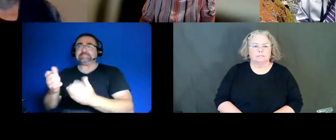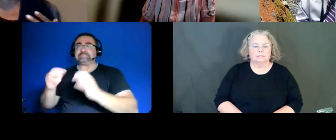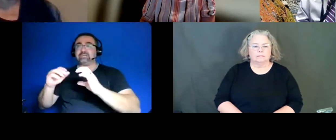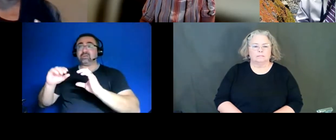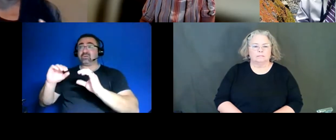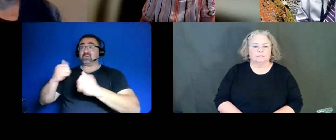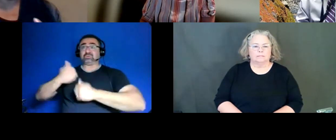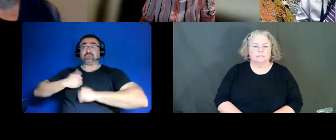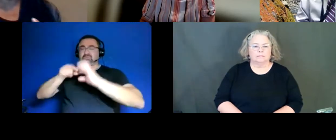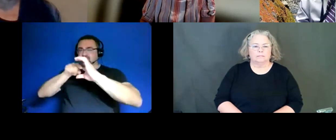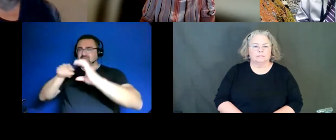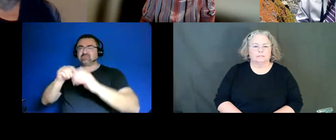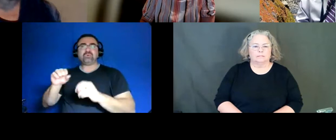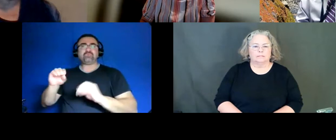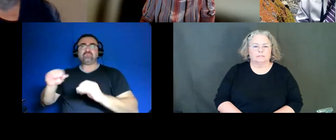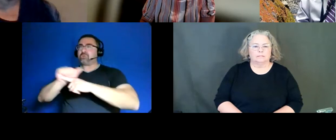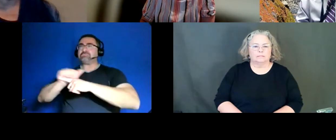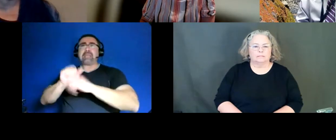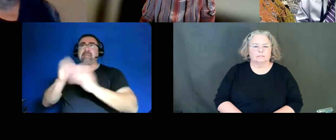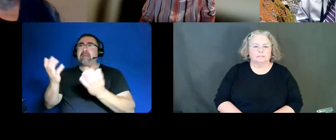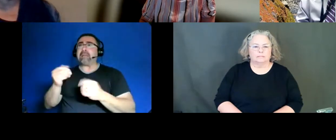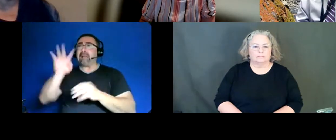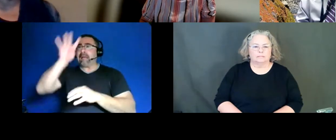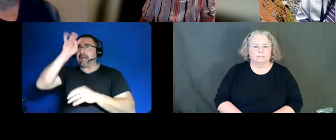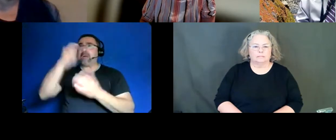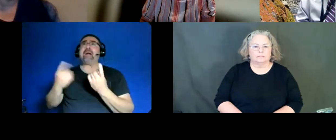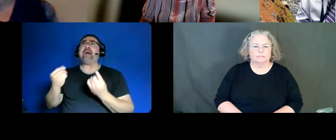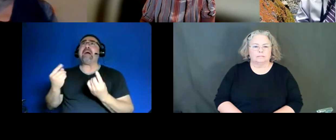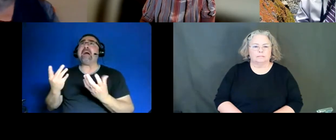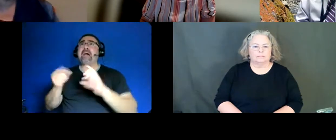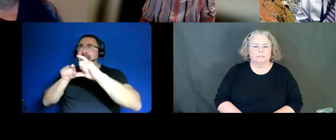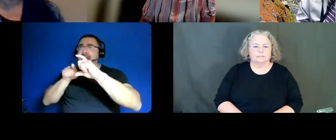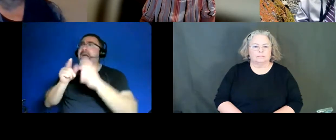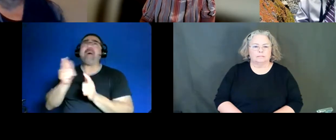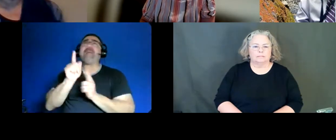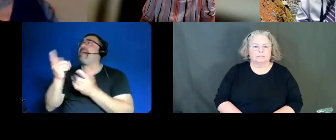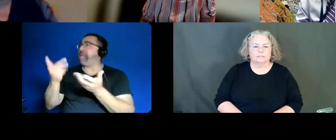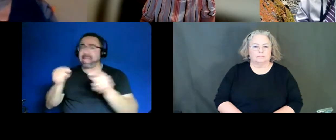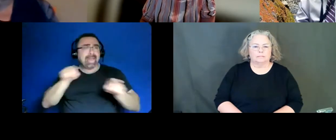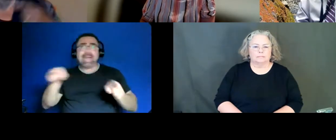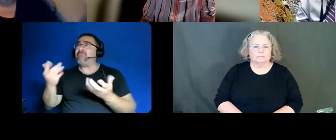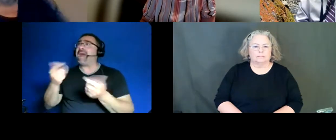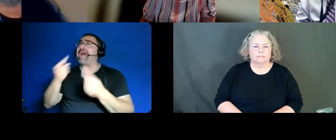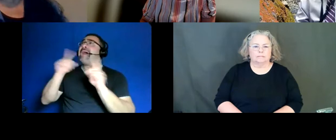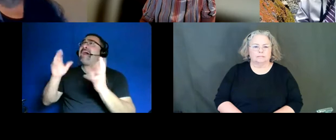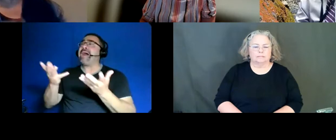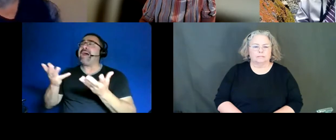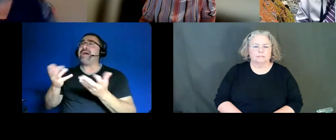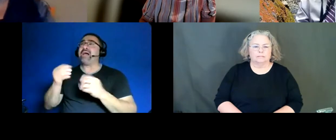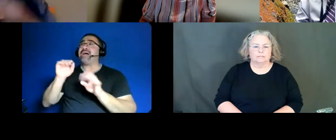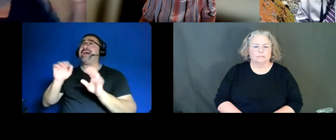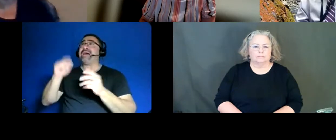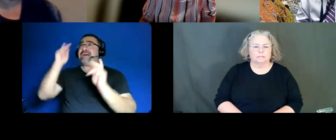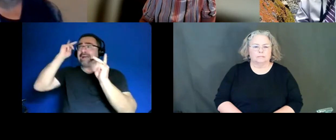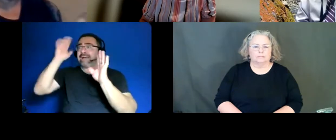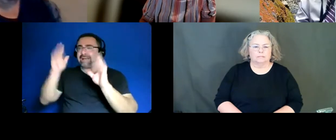soldiers are kind of scurrying around trying to figure out, okay, which weapon is going to work? Is it this one or is it that one? Who is the enemy? Is